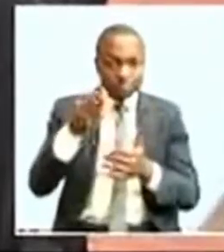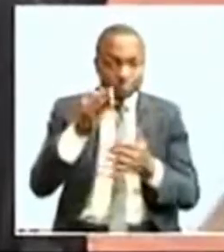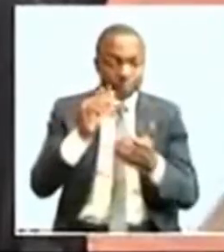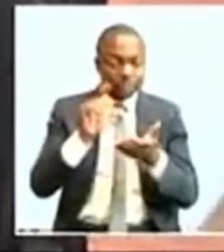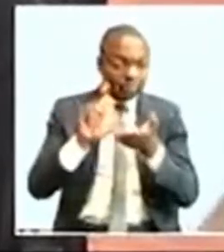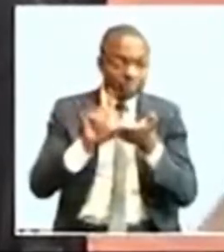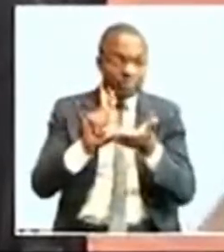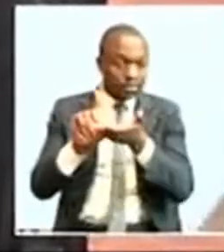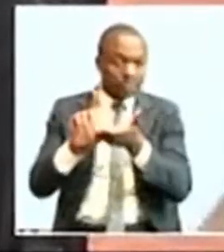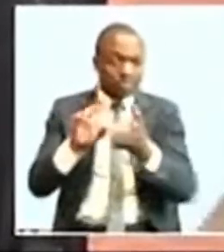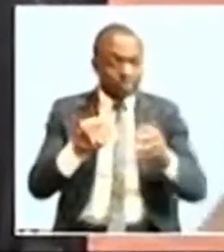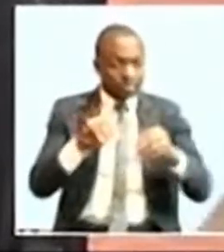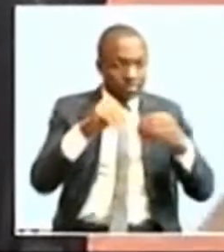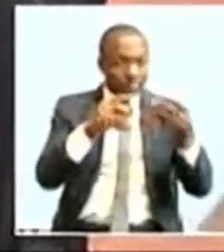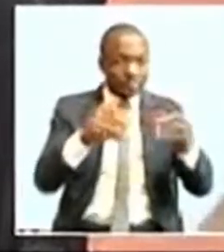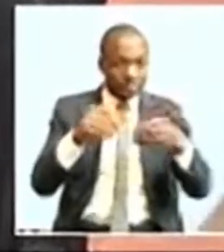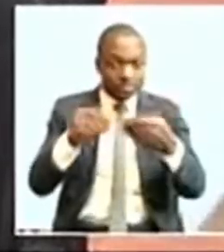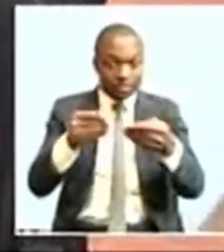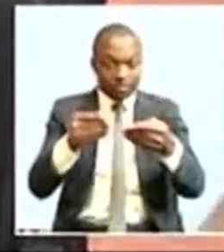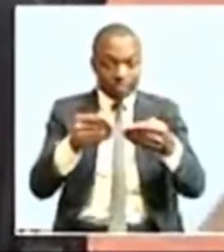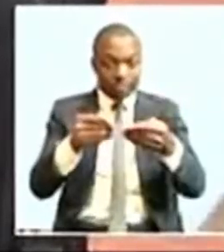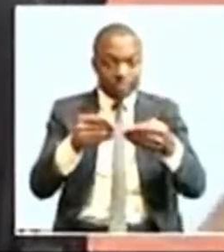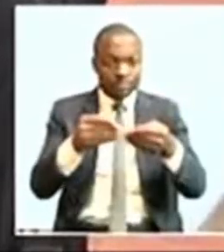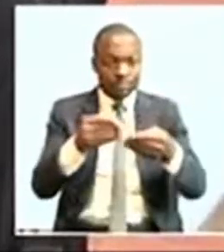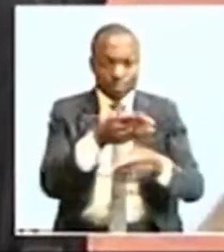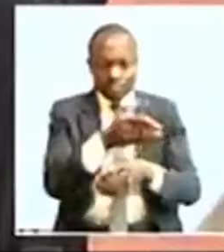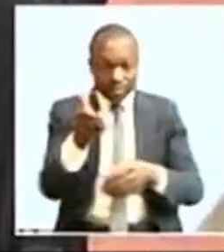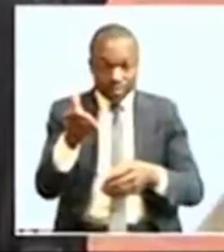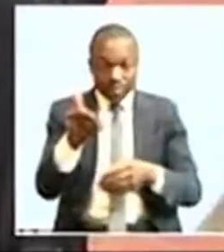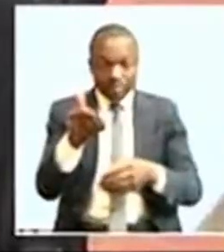many of our upcoming fishermen.